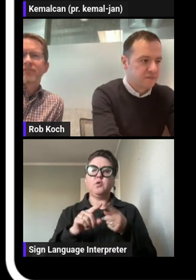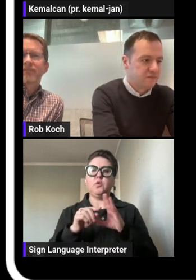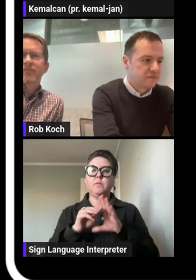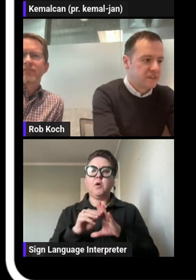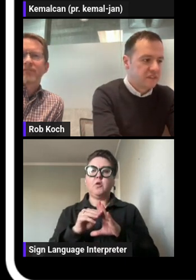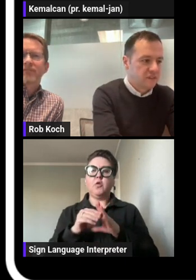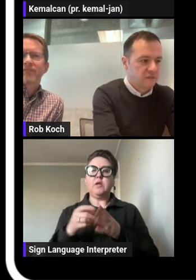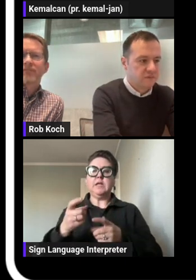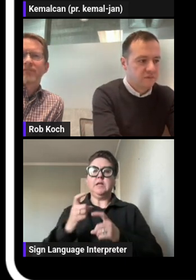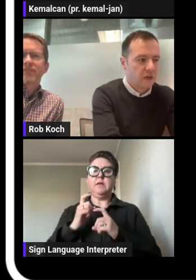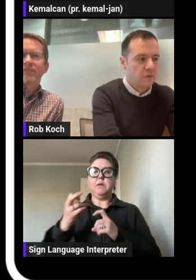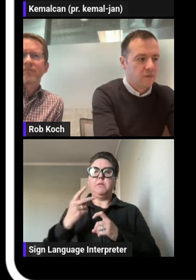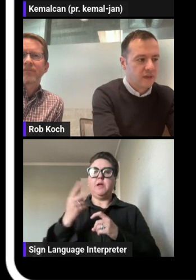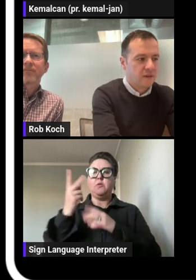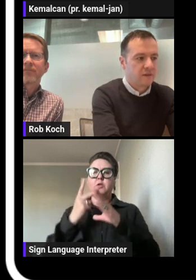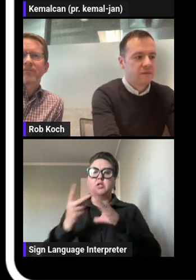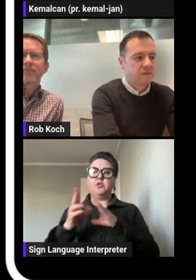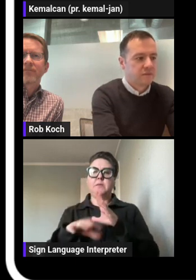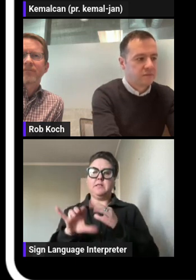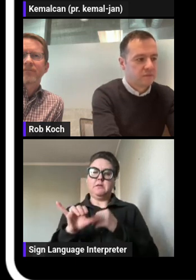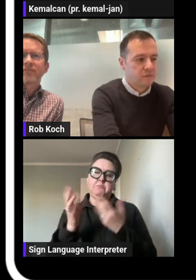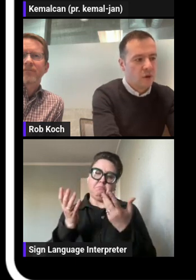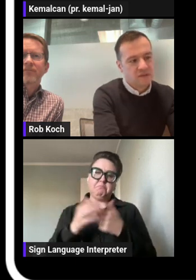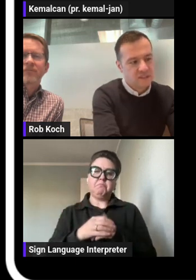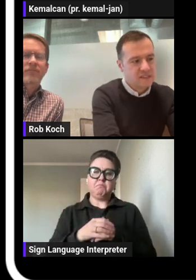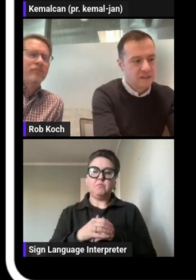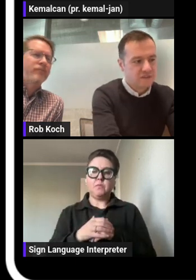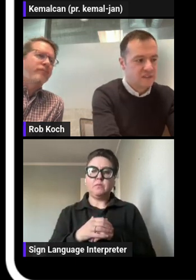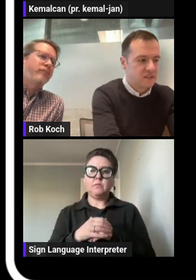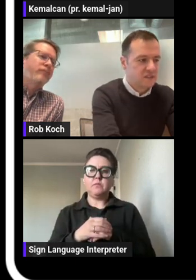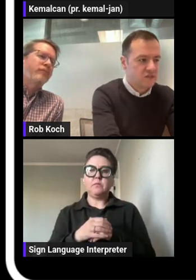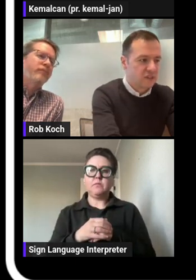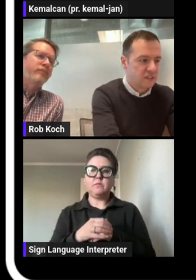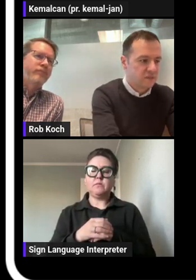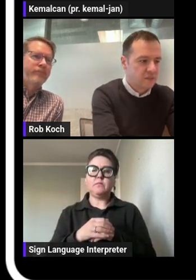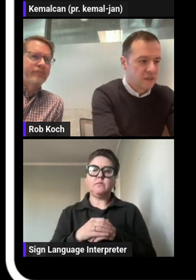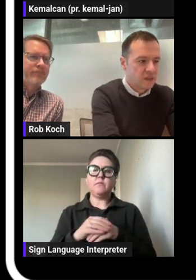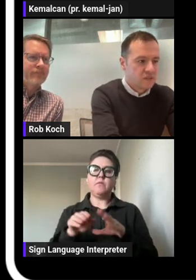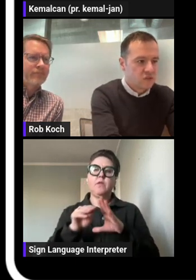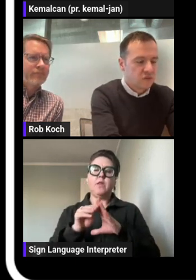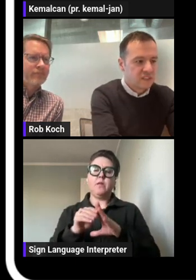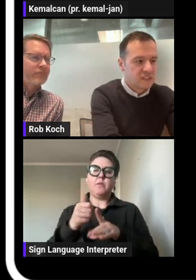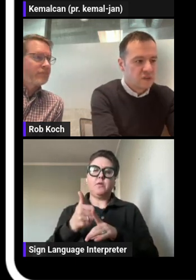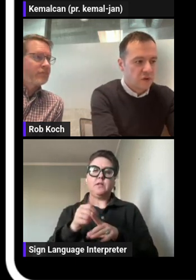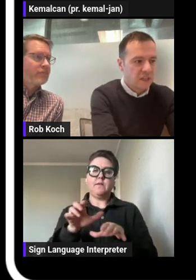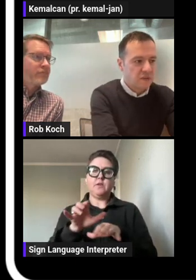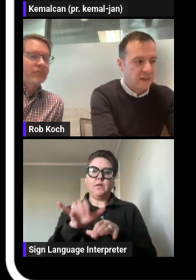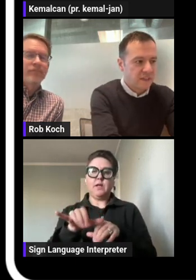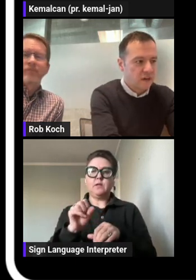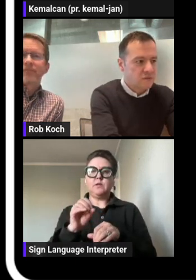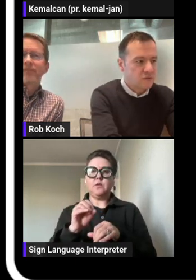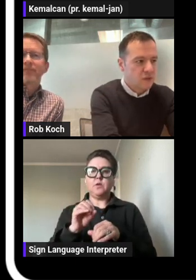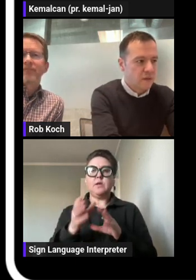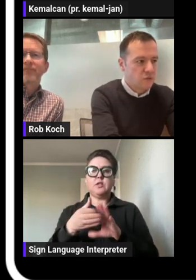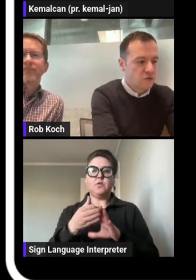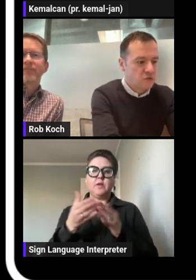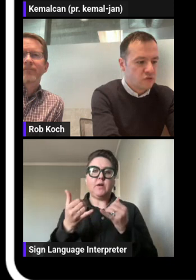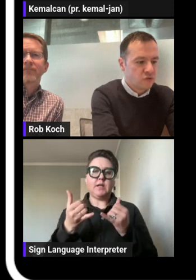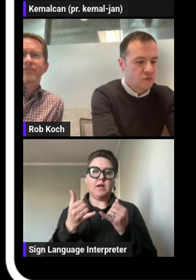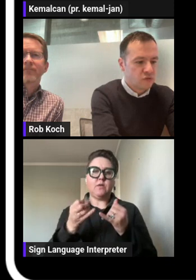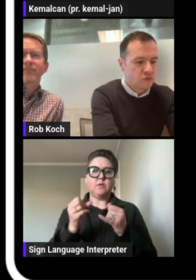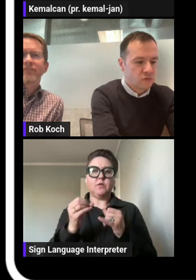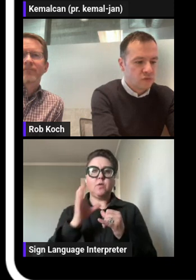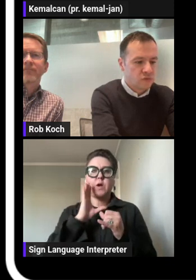prediction, basically. Like Mhm. model itself is doing it. So it's running right now. So I'm